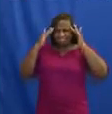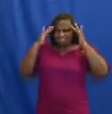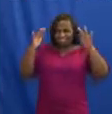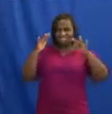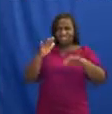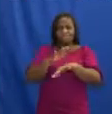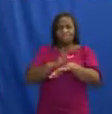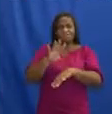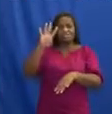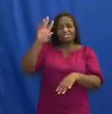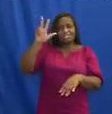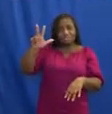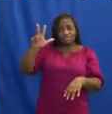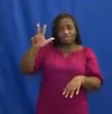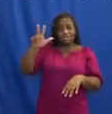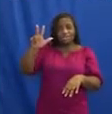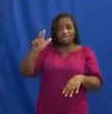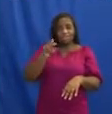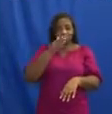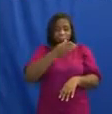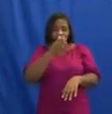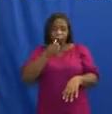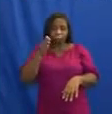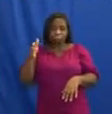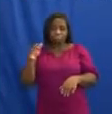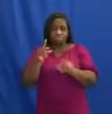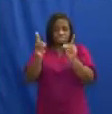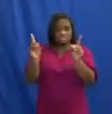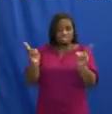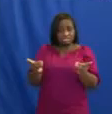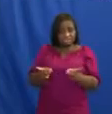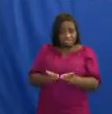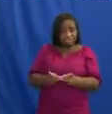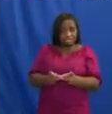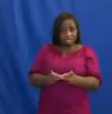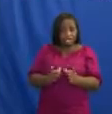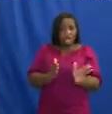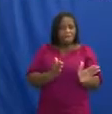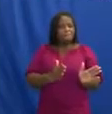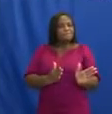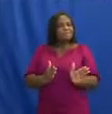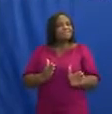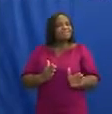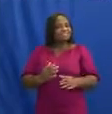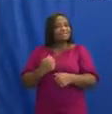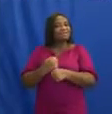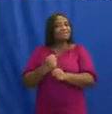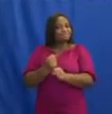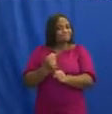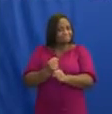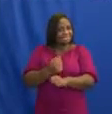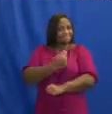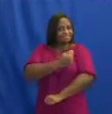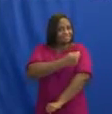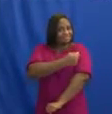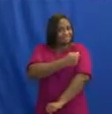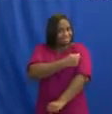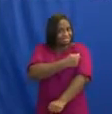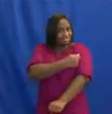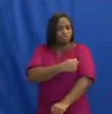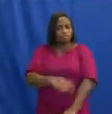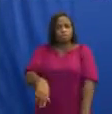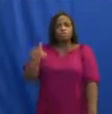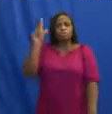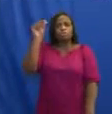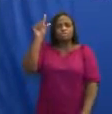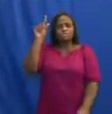on the 43 epicenter districts, preparations are being made for the vaccination of